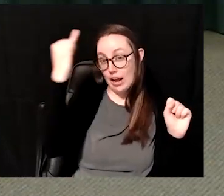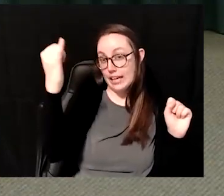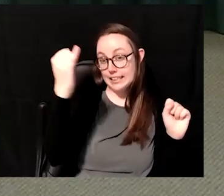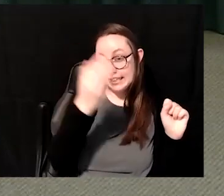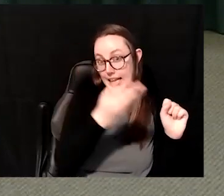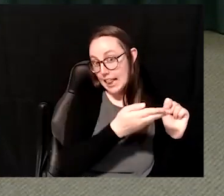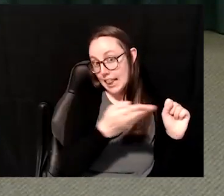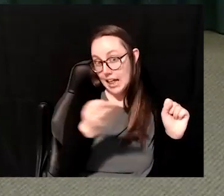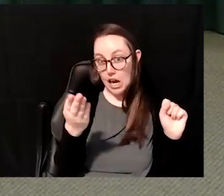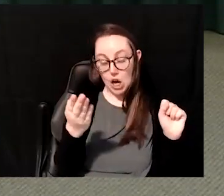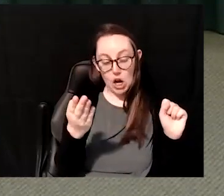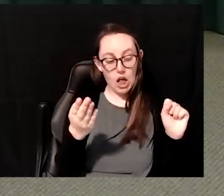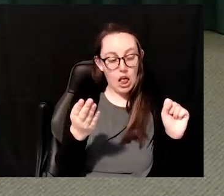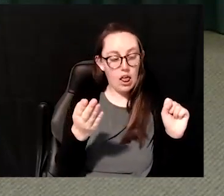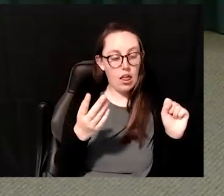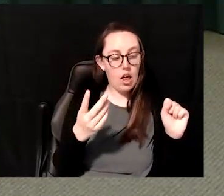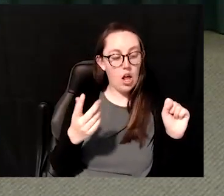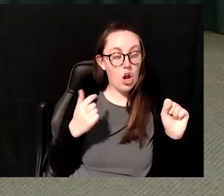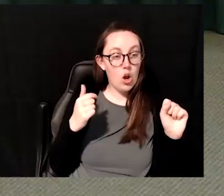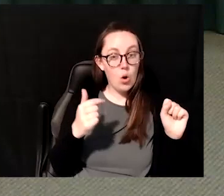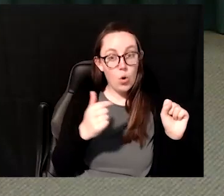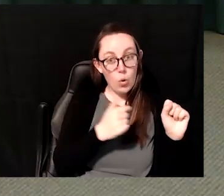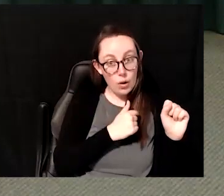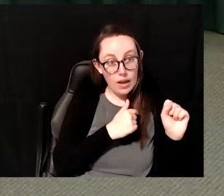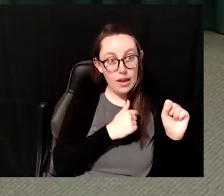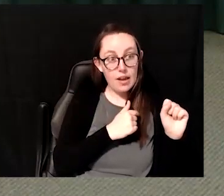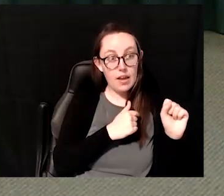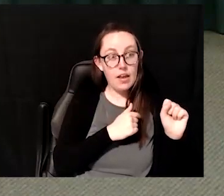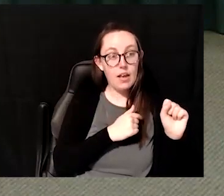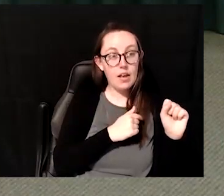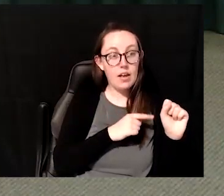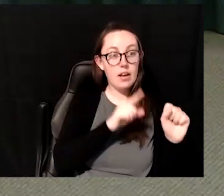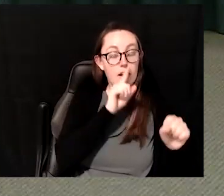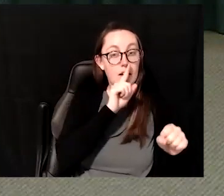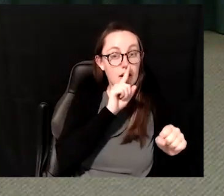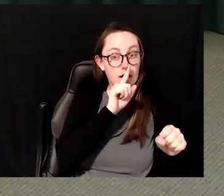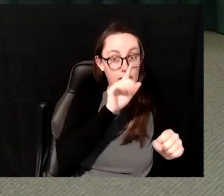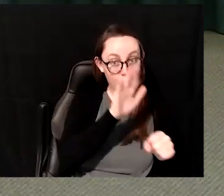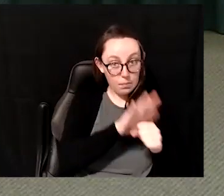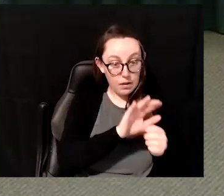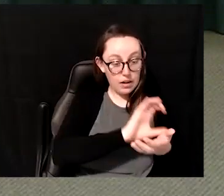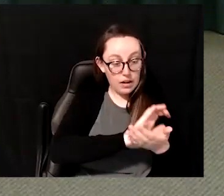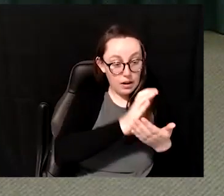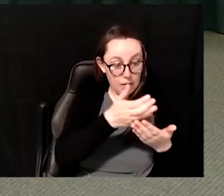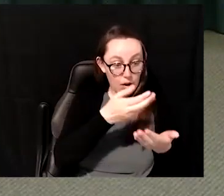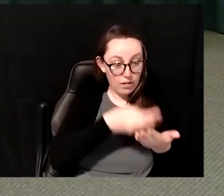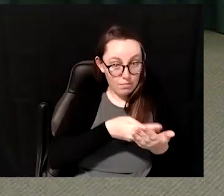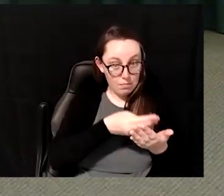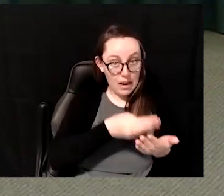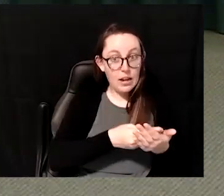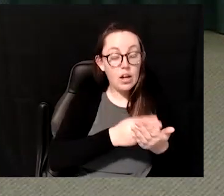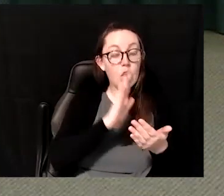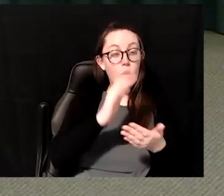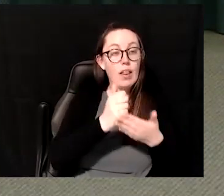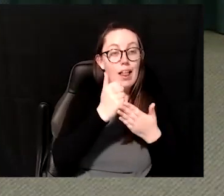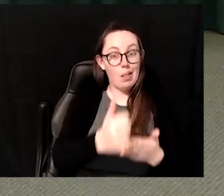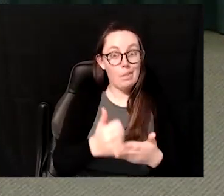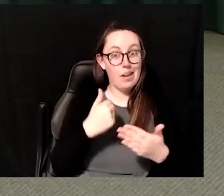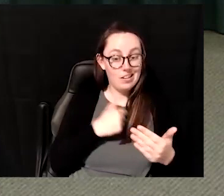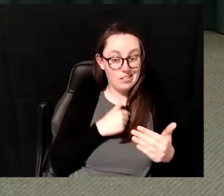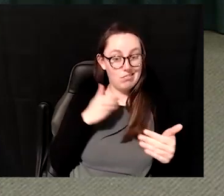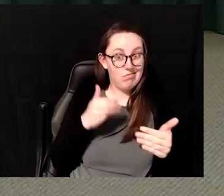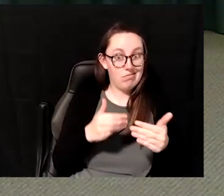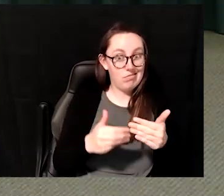certain number that would get us to July 1st and then let RTM do what they're gonna do and if they